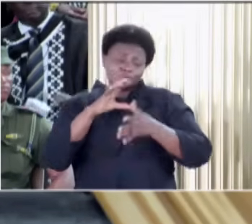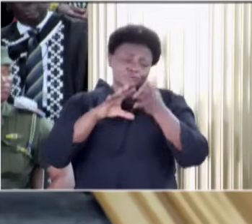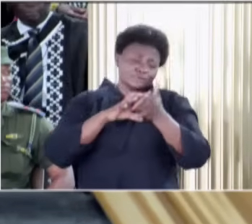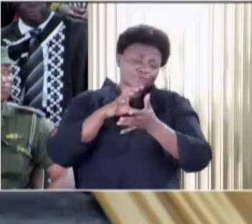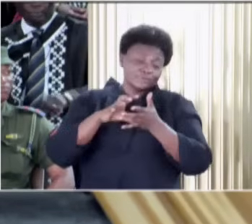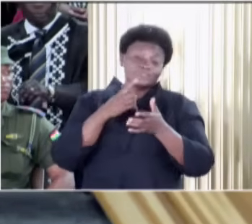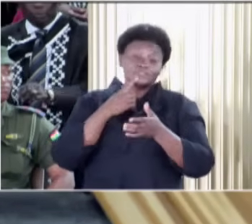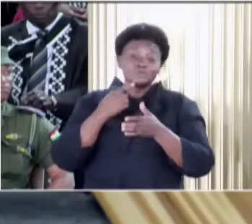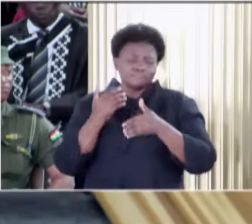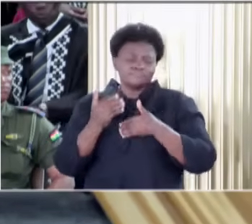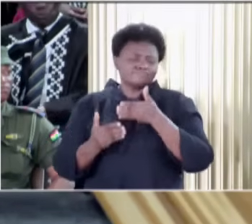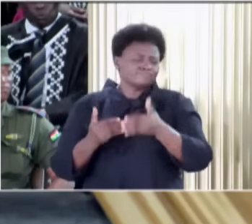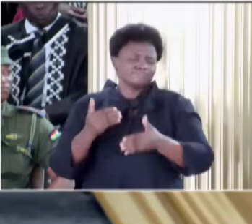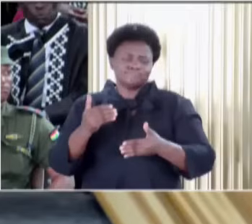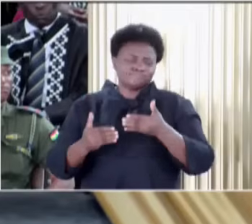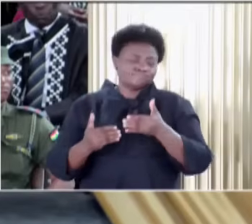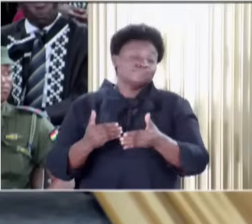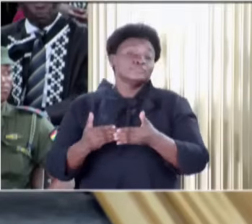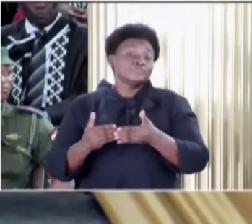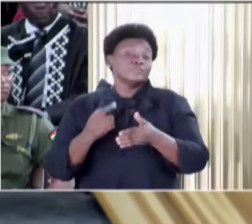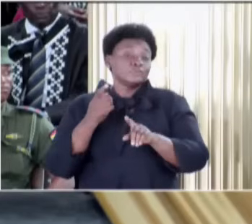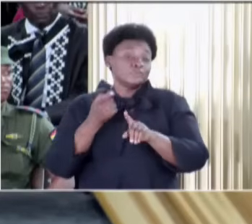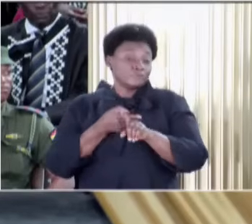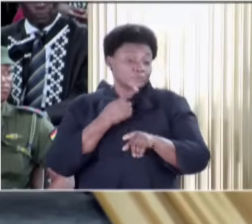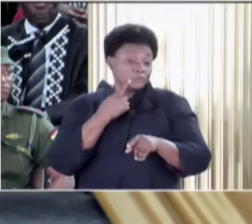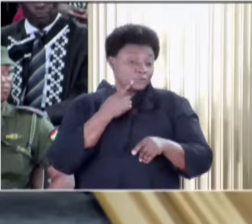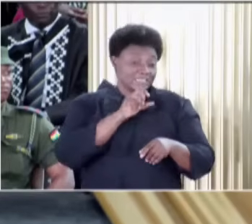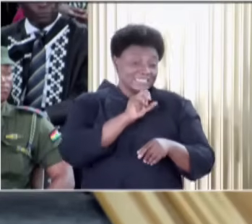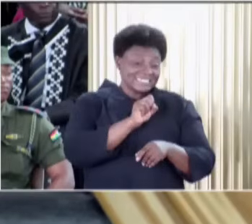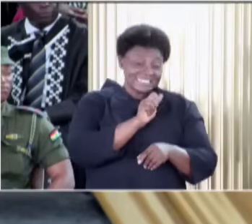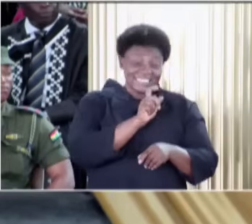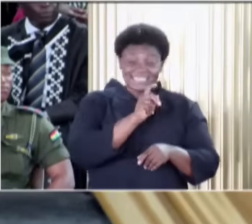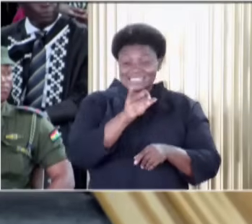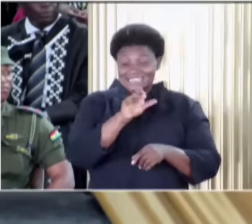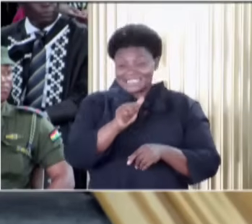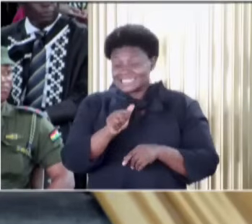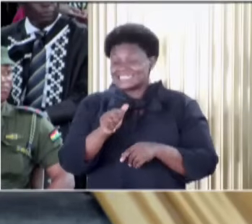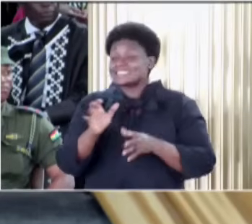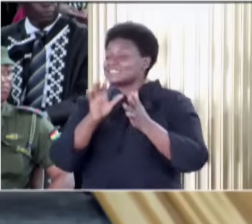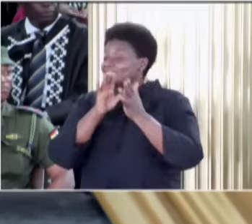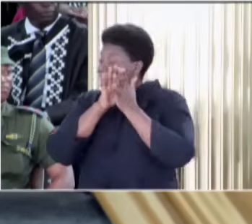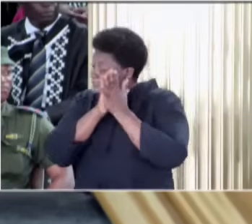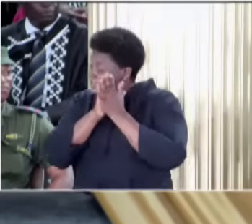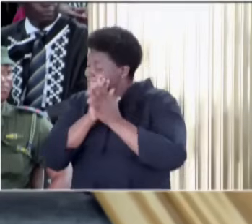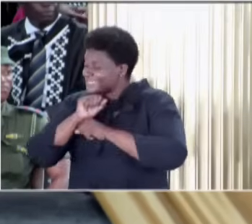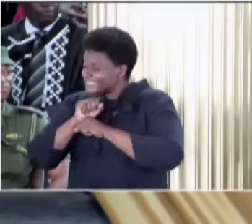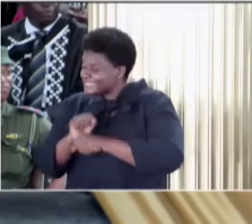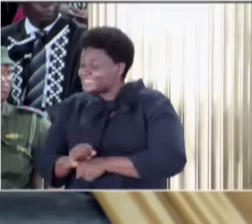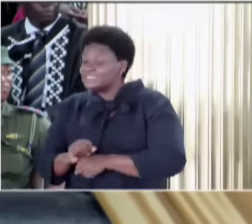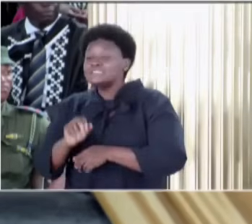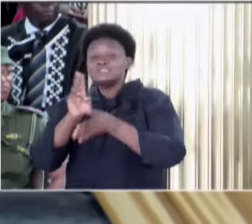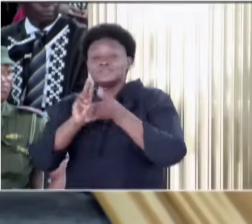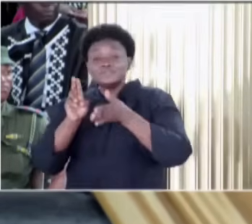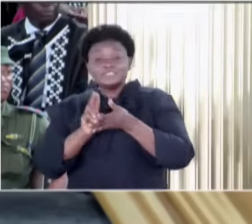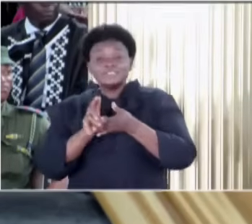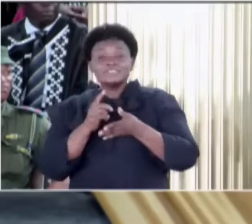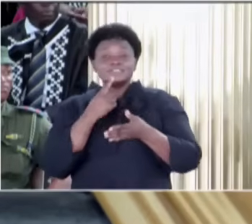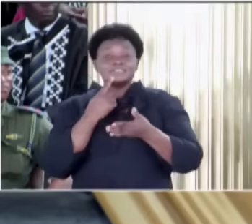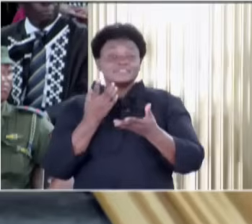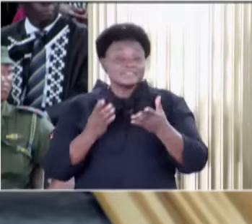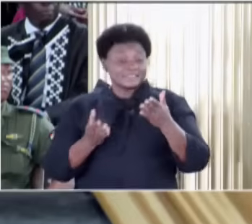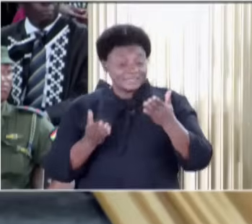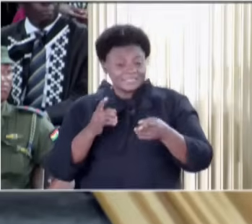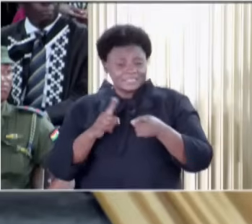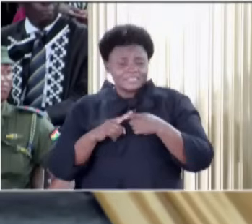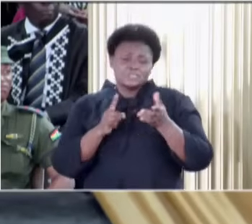kept moving. From the Sakai jams, accommodation stress, university readjustment, and